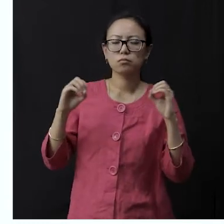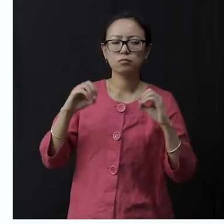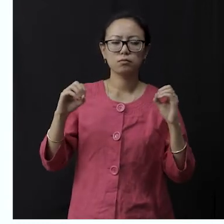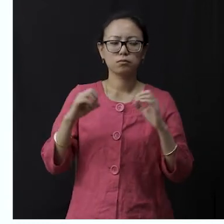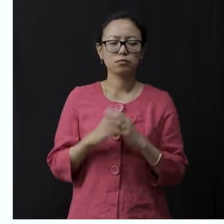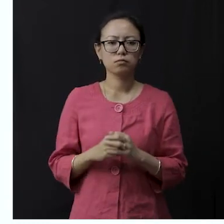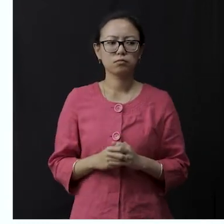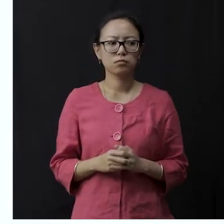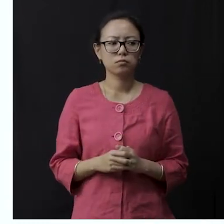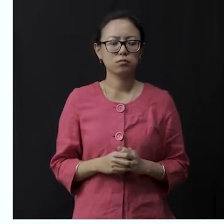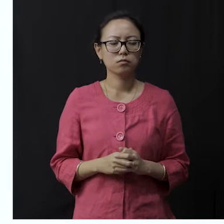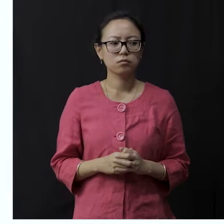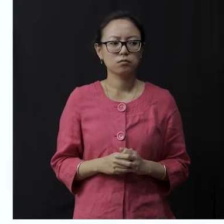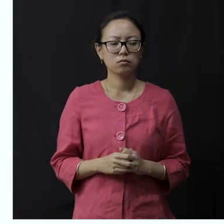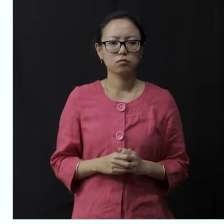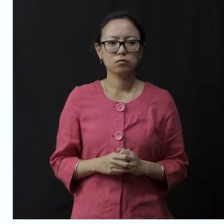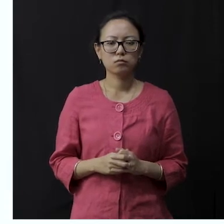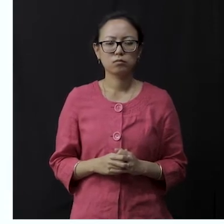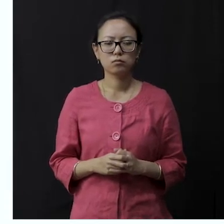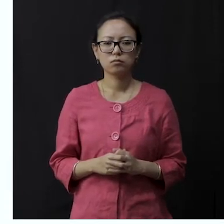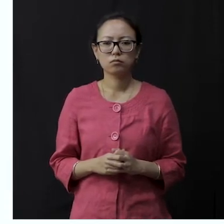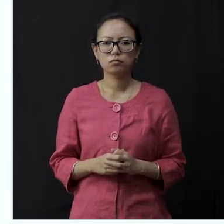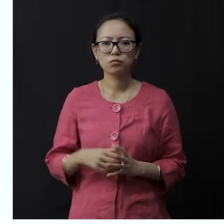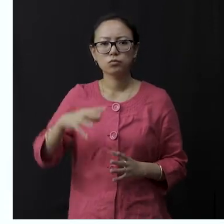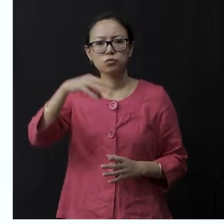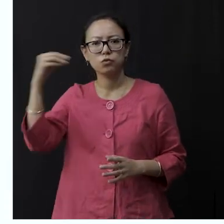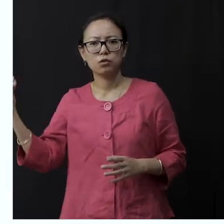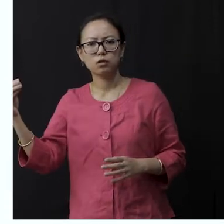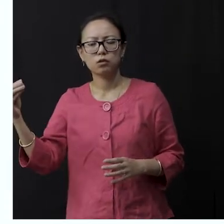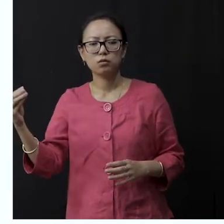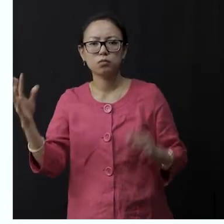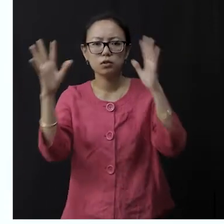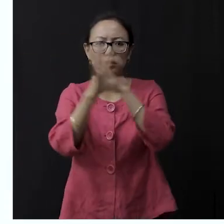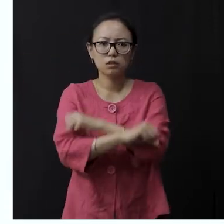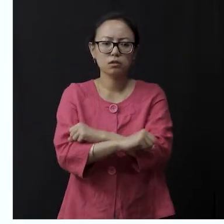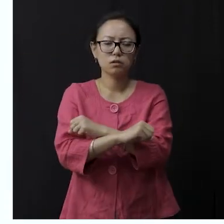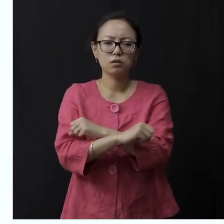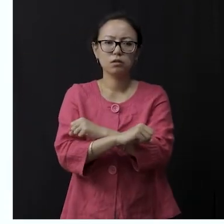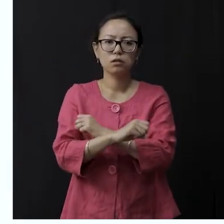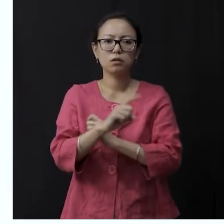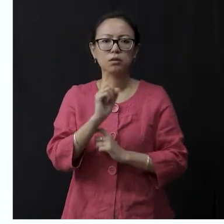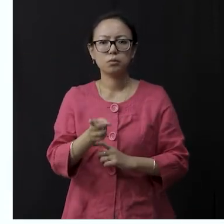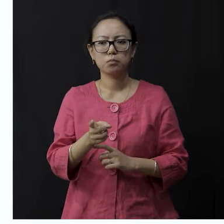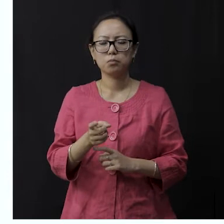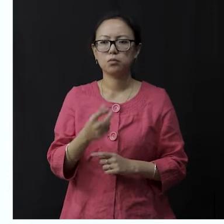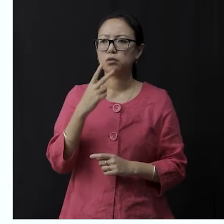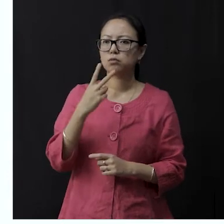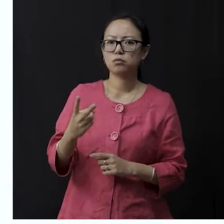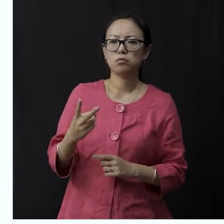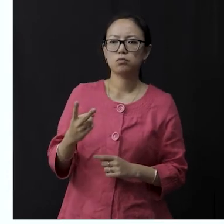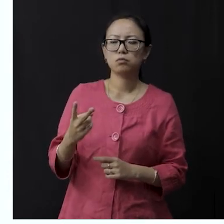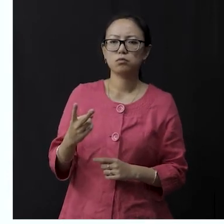so it was dark already, and the person can see it was dark, but there was no movement. Now